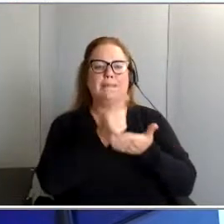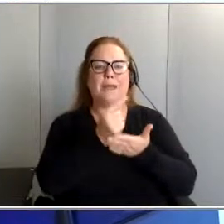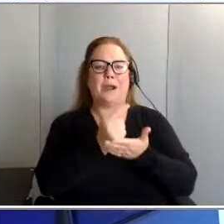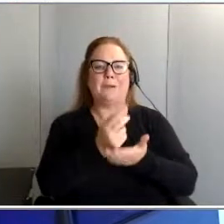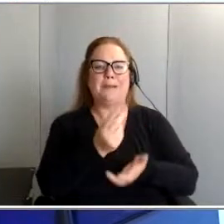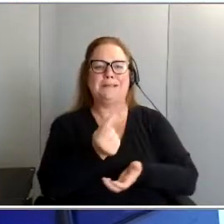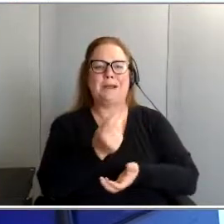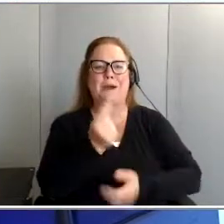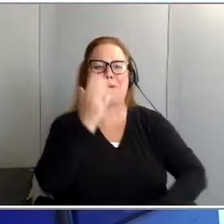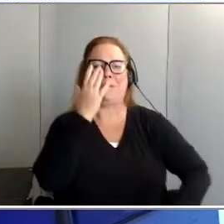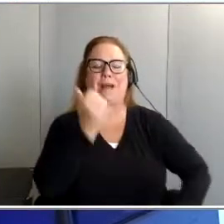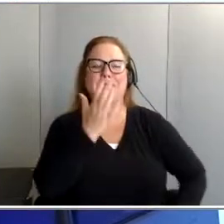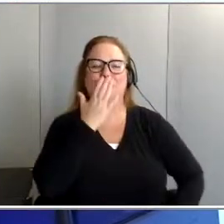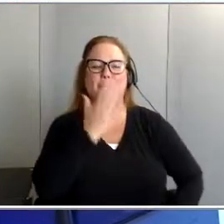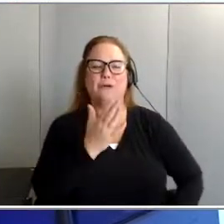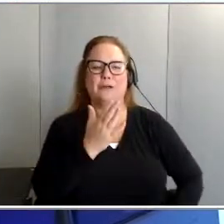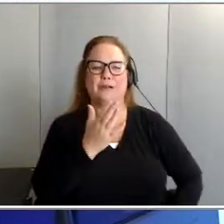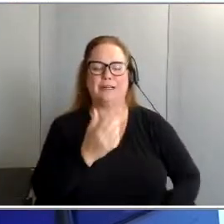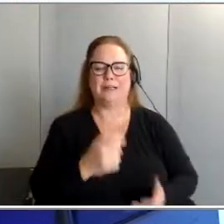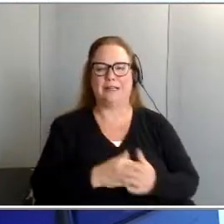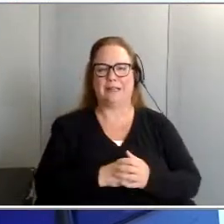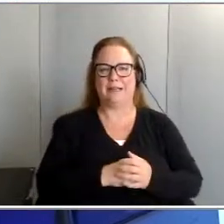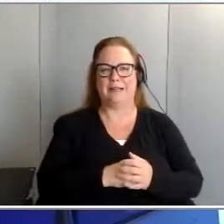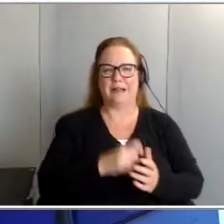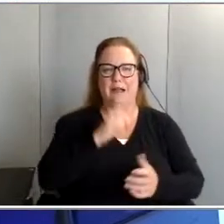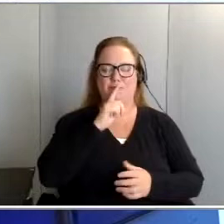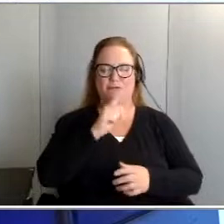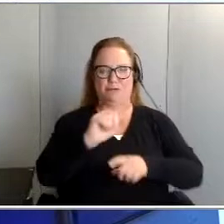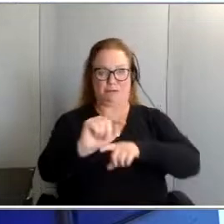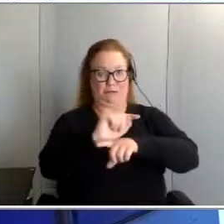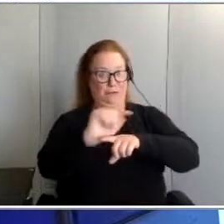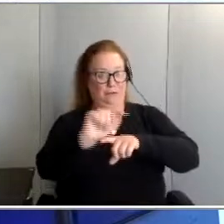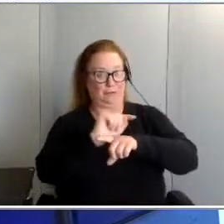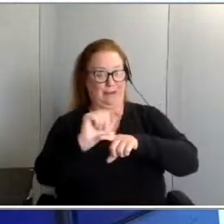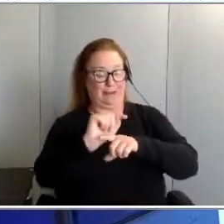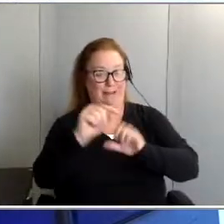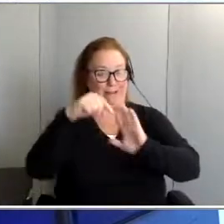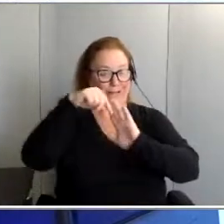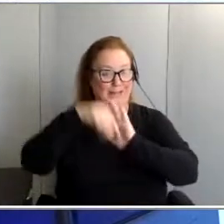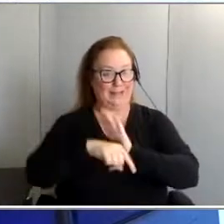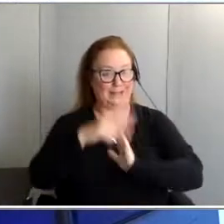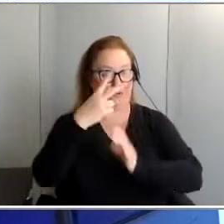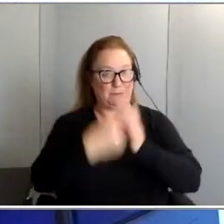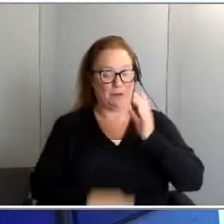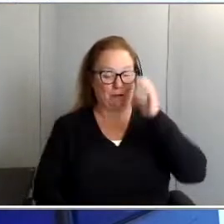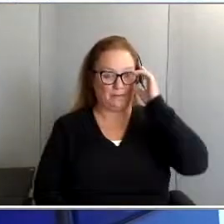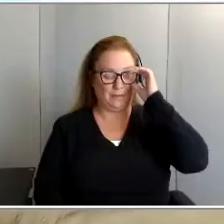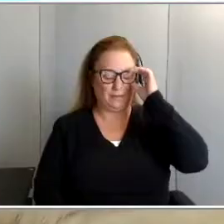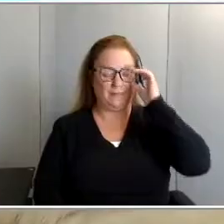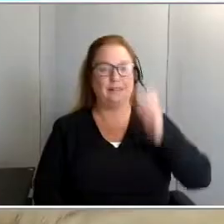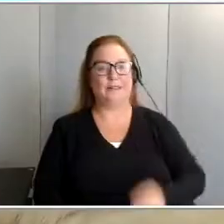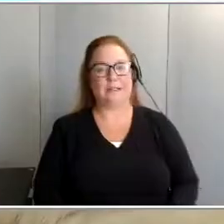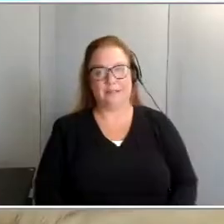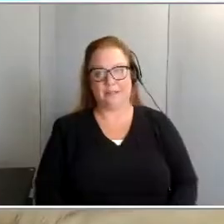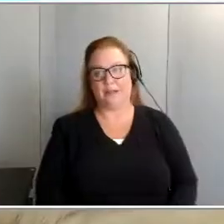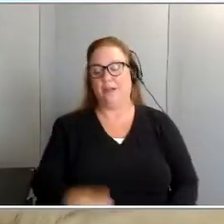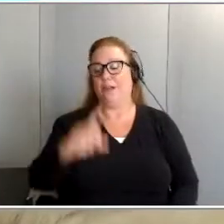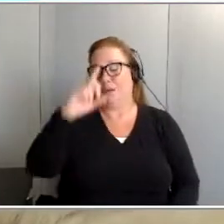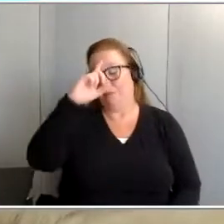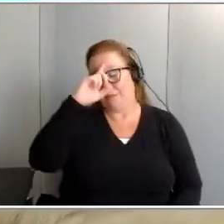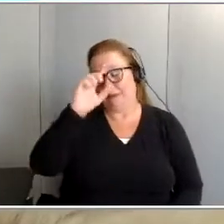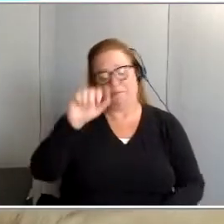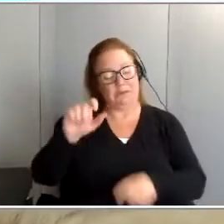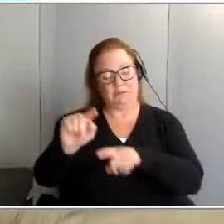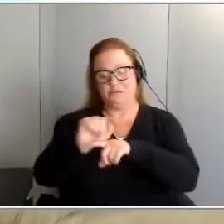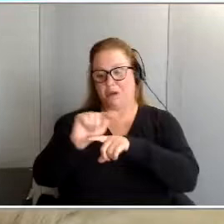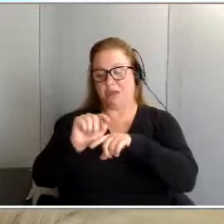so good at his job? What makes him, I'm sure the training is intense for both of you actually, right? Well, you would think so, but the training's just